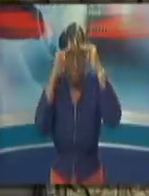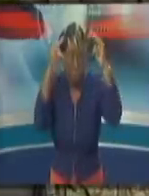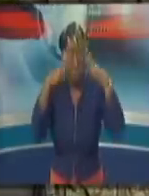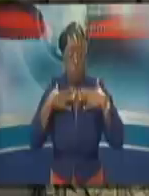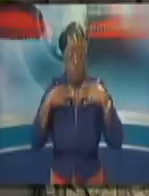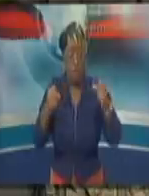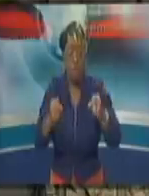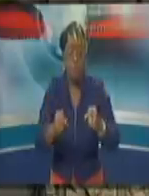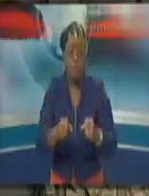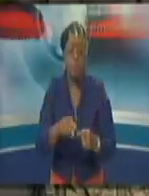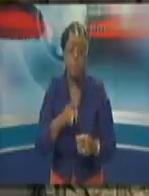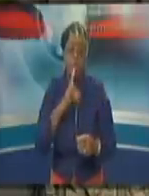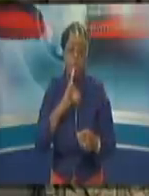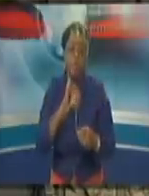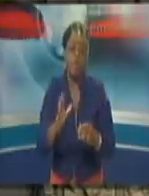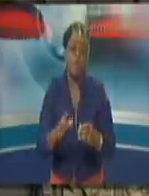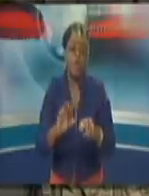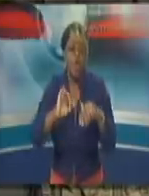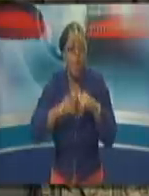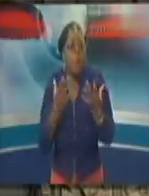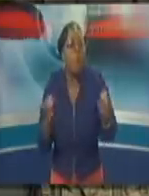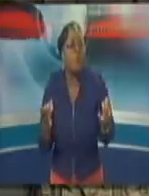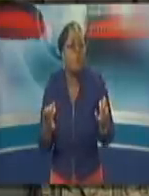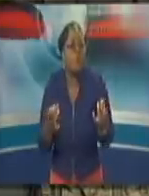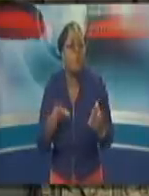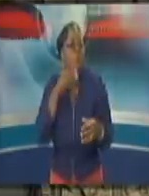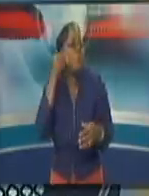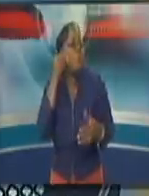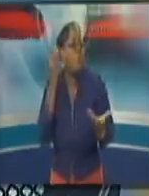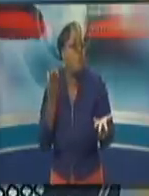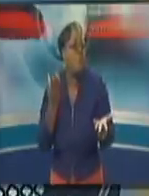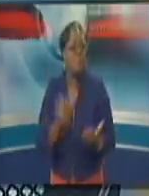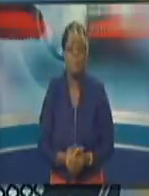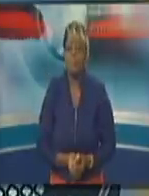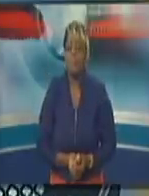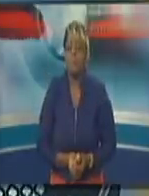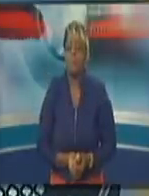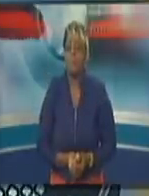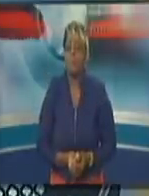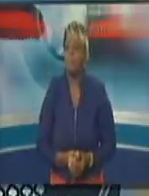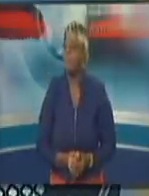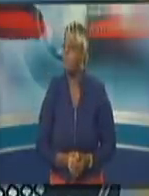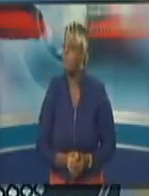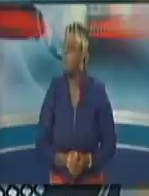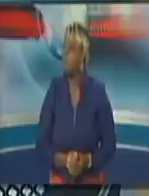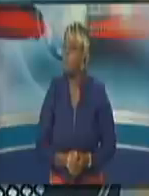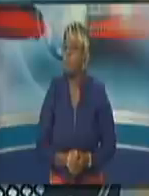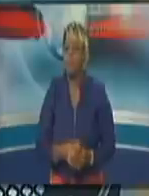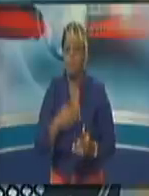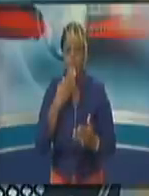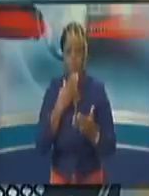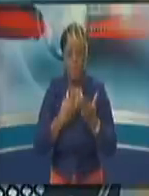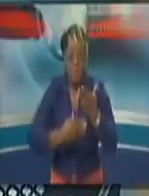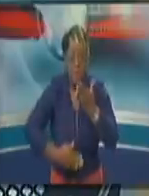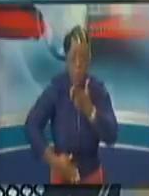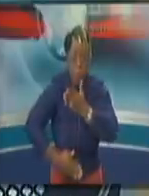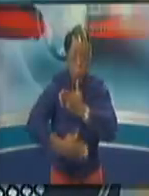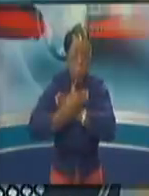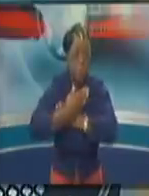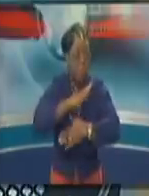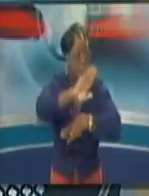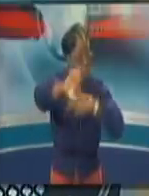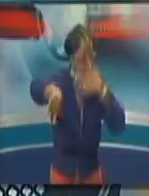COVID-19 coping mechanisms while at home. Dr. Othello. Good morning, Honorable Ministers, Chief